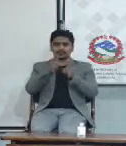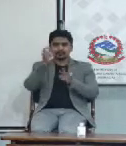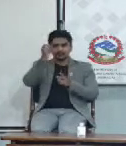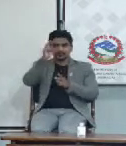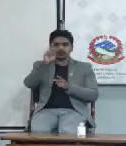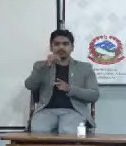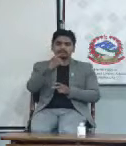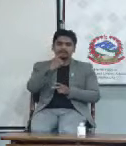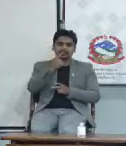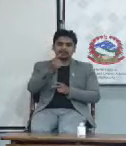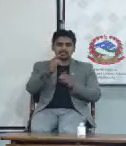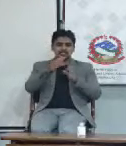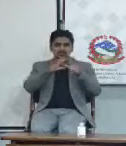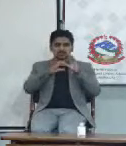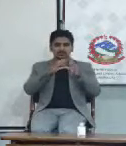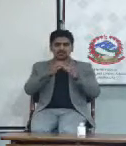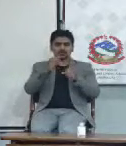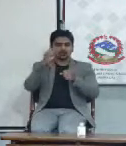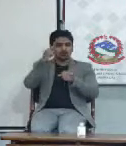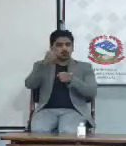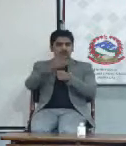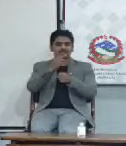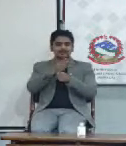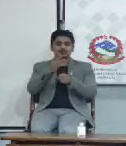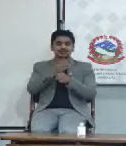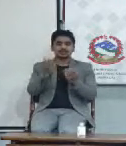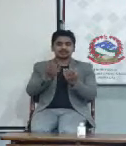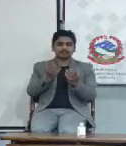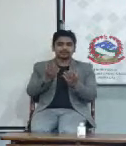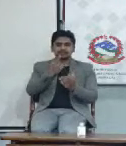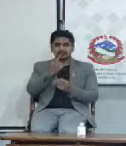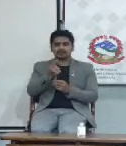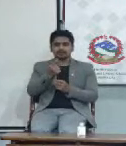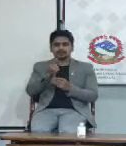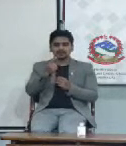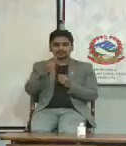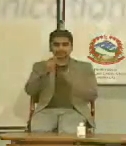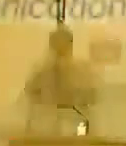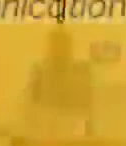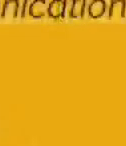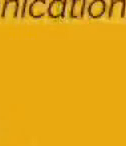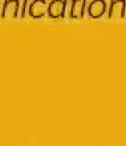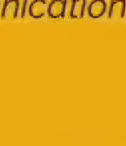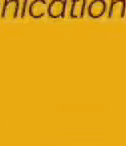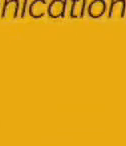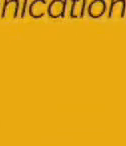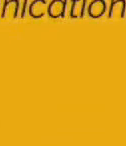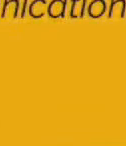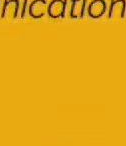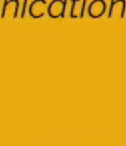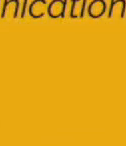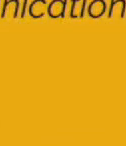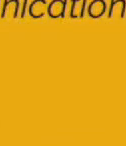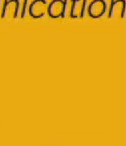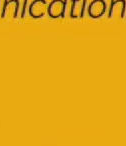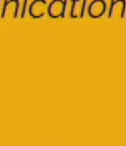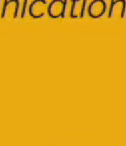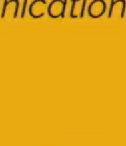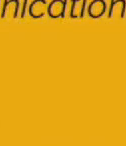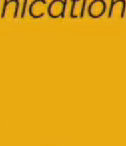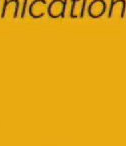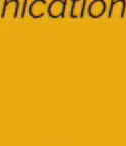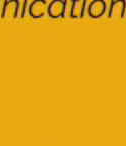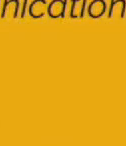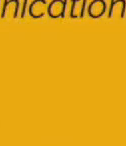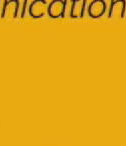the communication? Is what we are trying to say to make them understanding is the ultimate goal. For